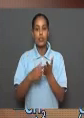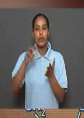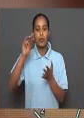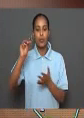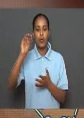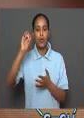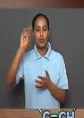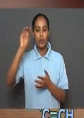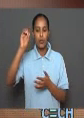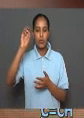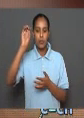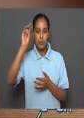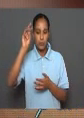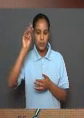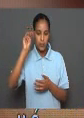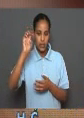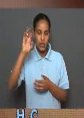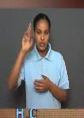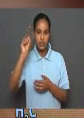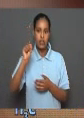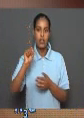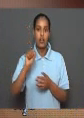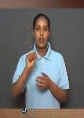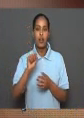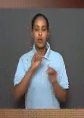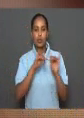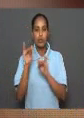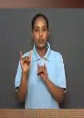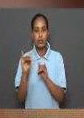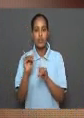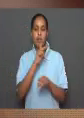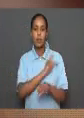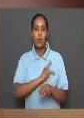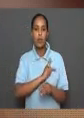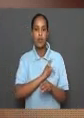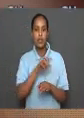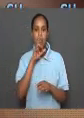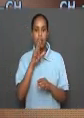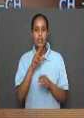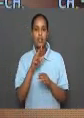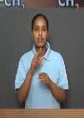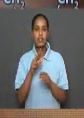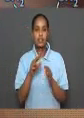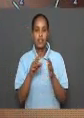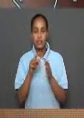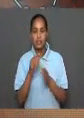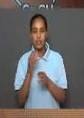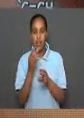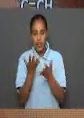These monomers can be mixed in different proportions according to the properties that are desired.